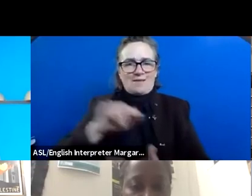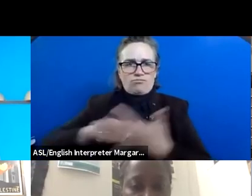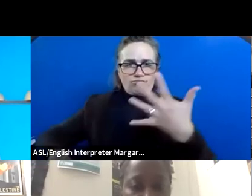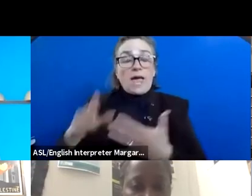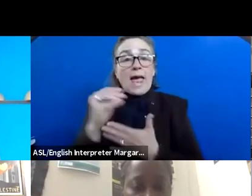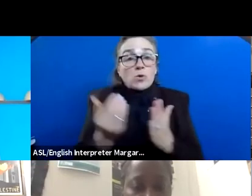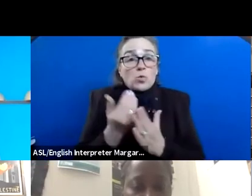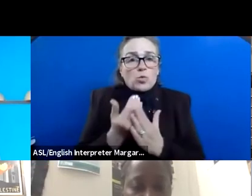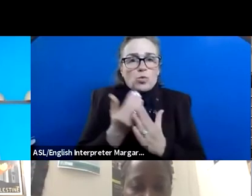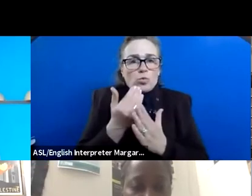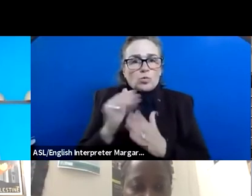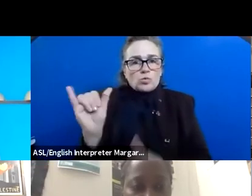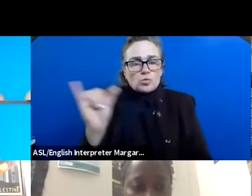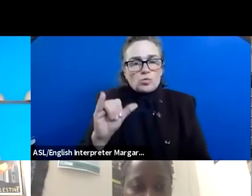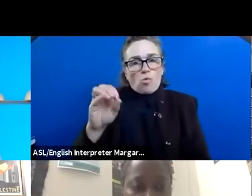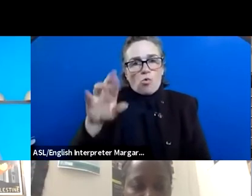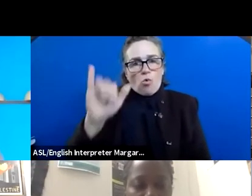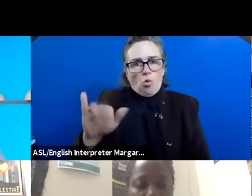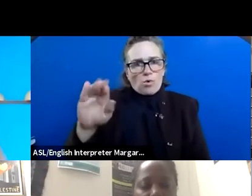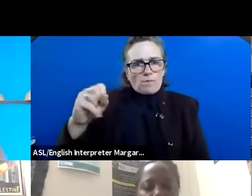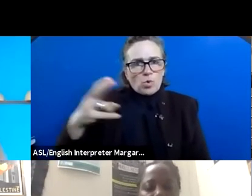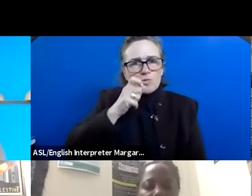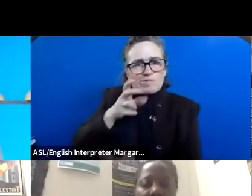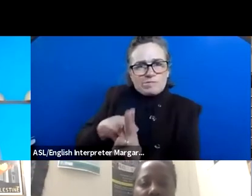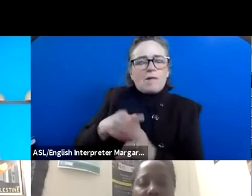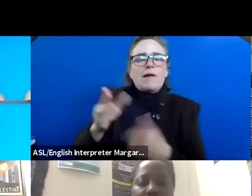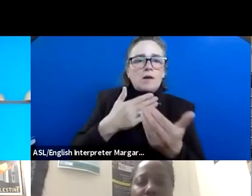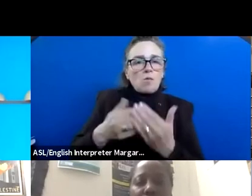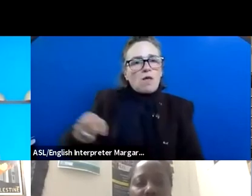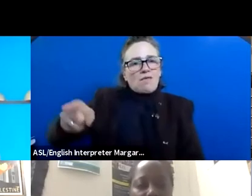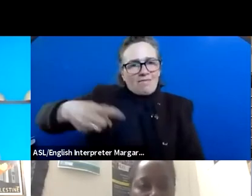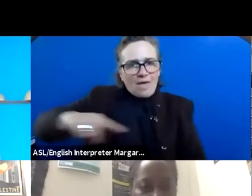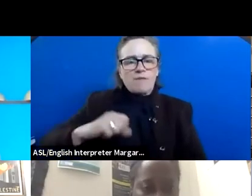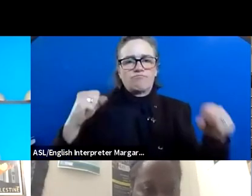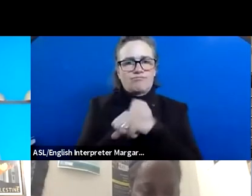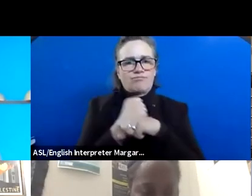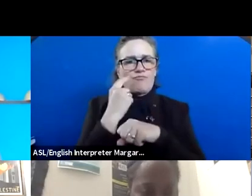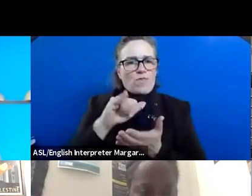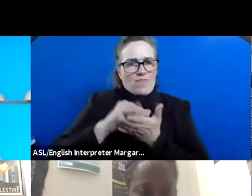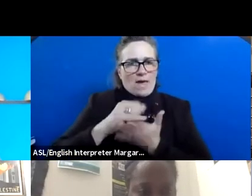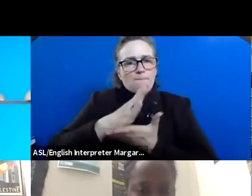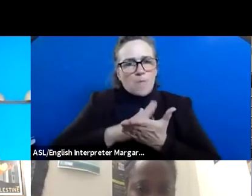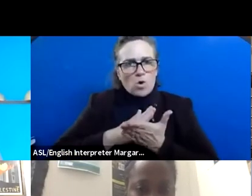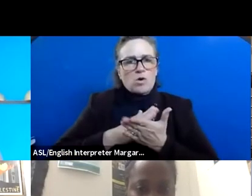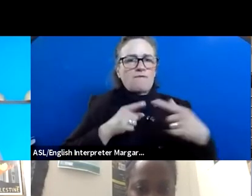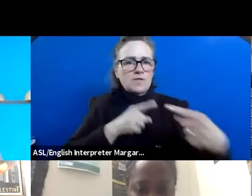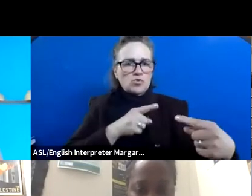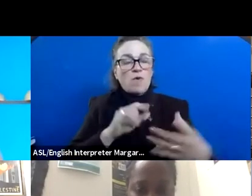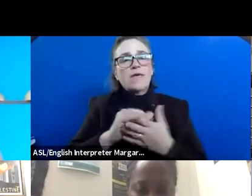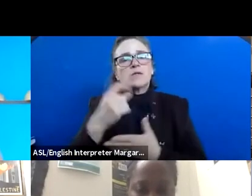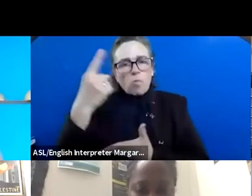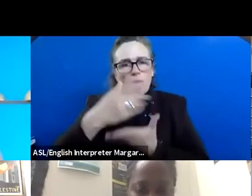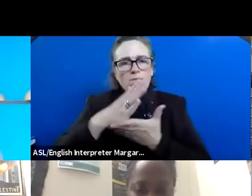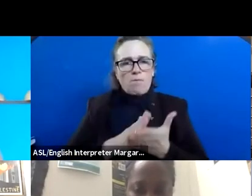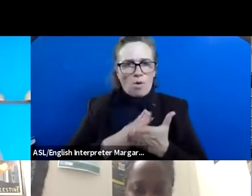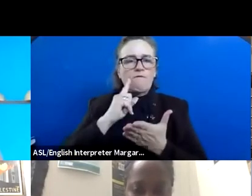others, all of that bodes well for that particular arena of struggle. That said, that is only one arena of